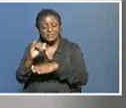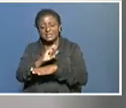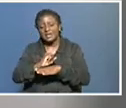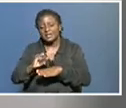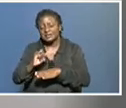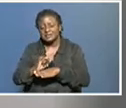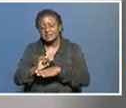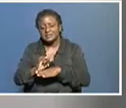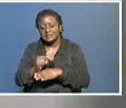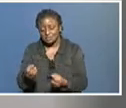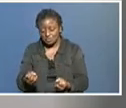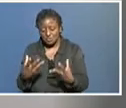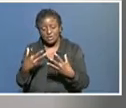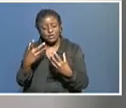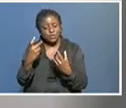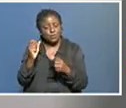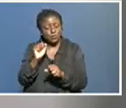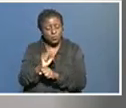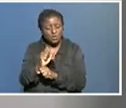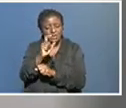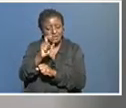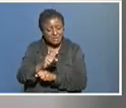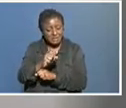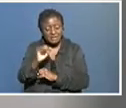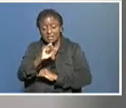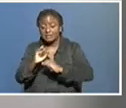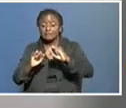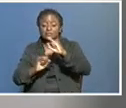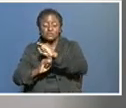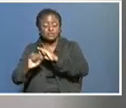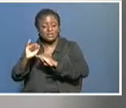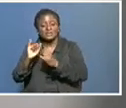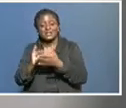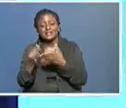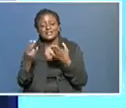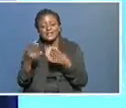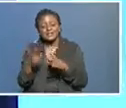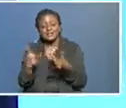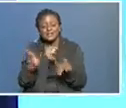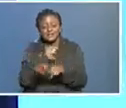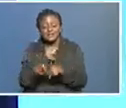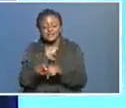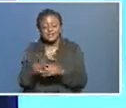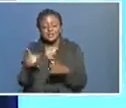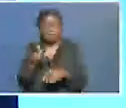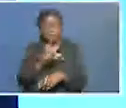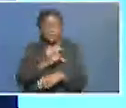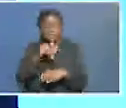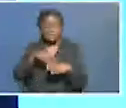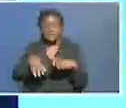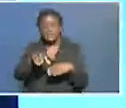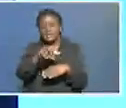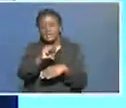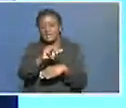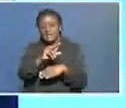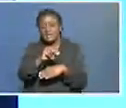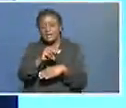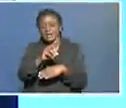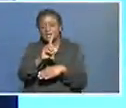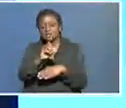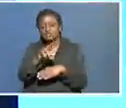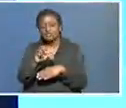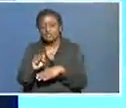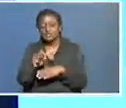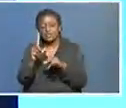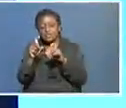There is much work that needs to be done infrastructure-wise, and that's happening as well. Police over in Andros questioning two males